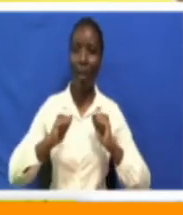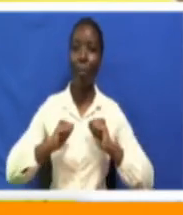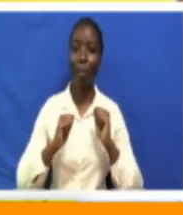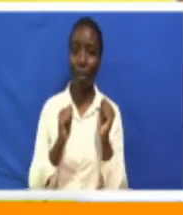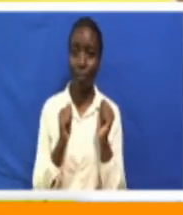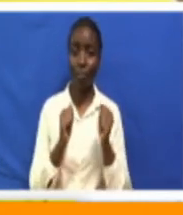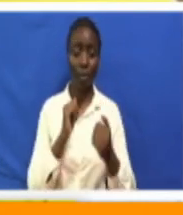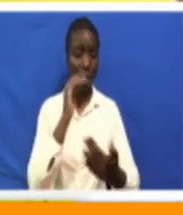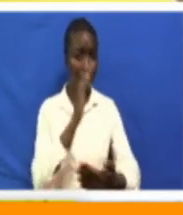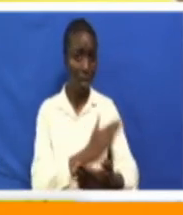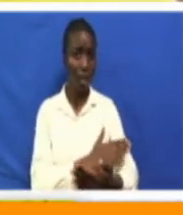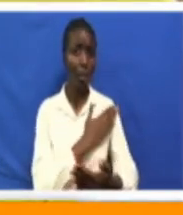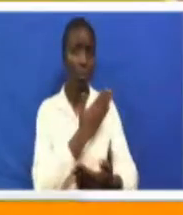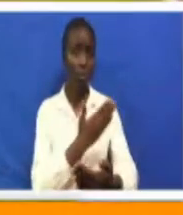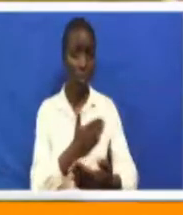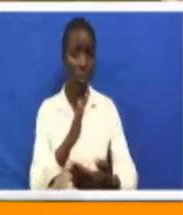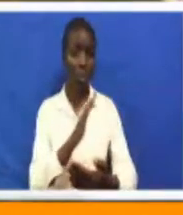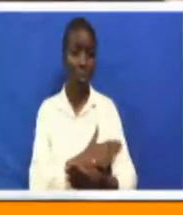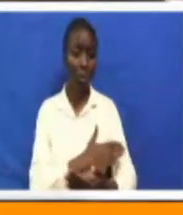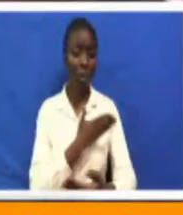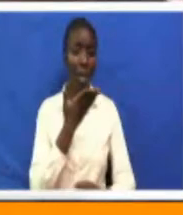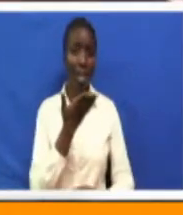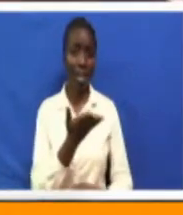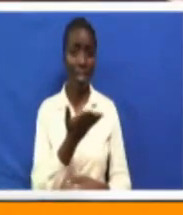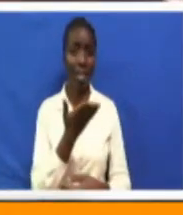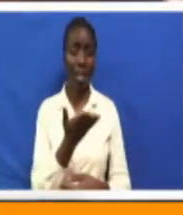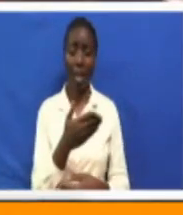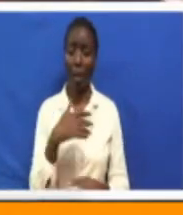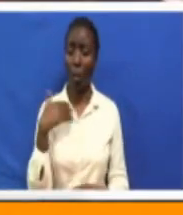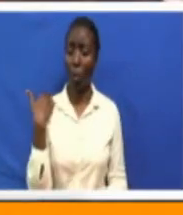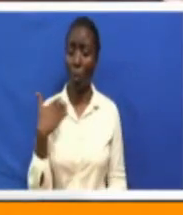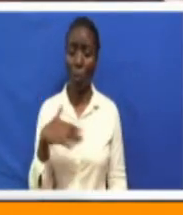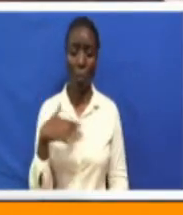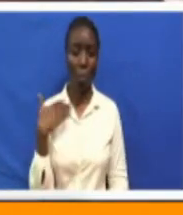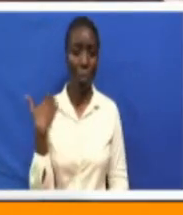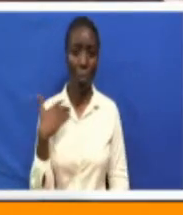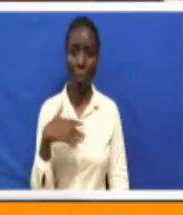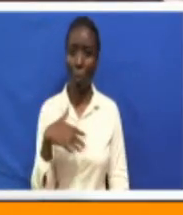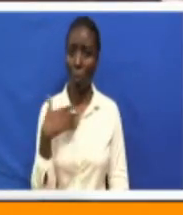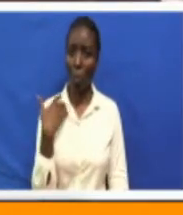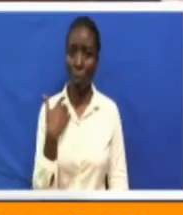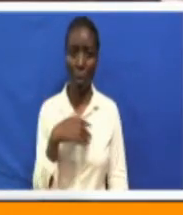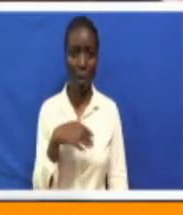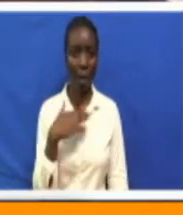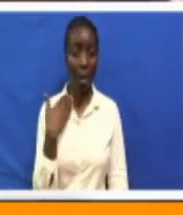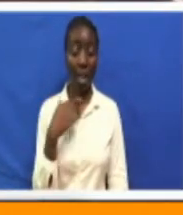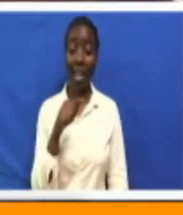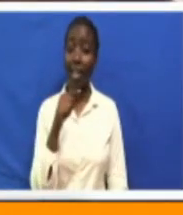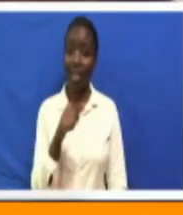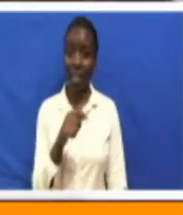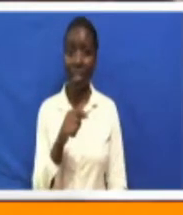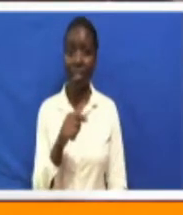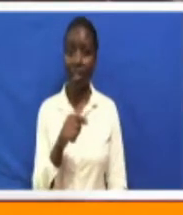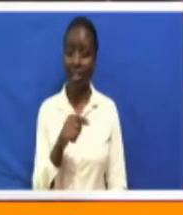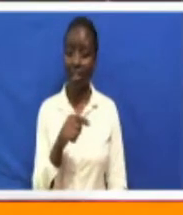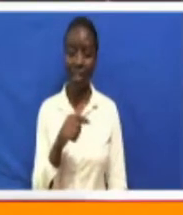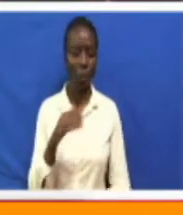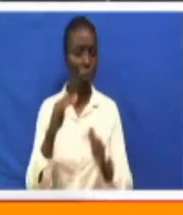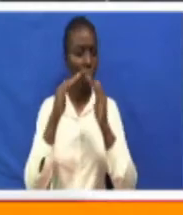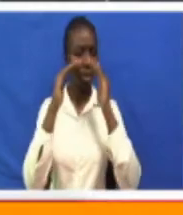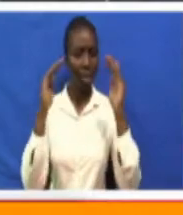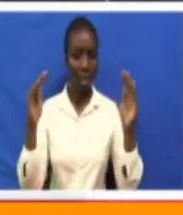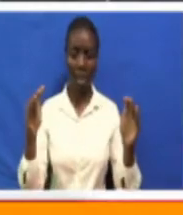the musical accompaniment of all this was about the joy